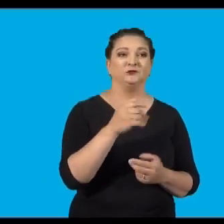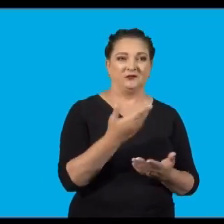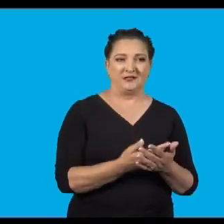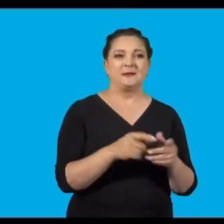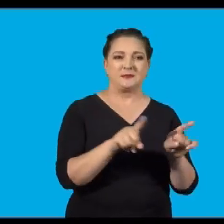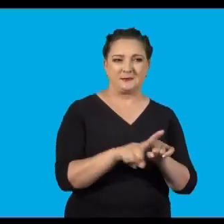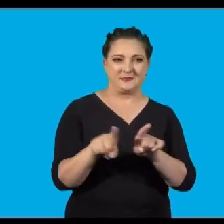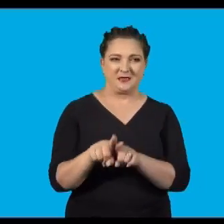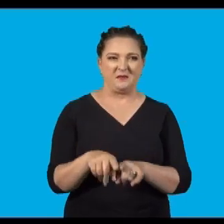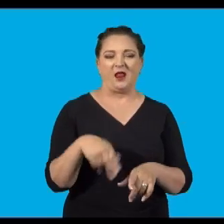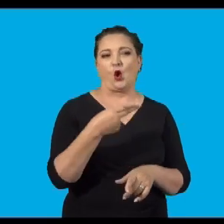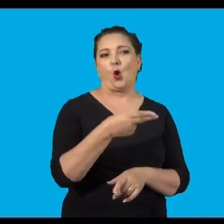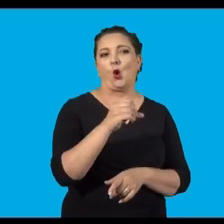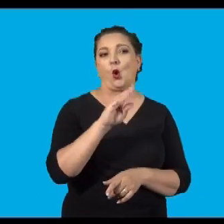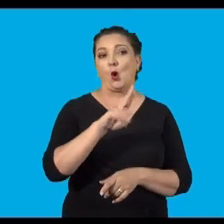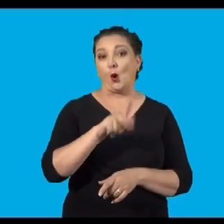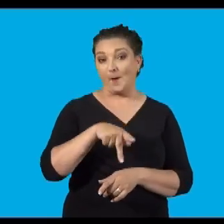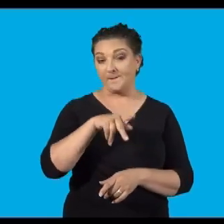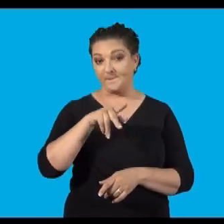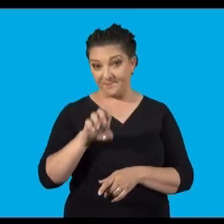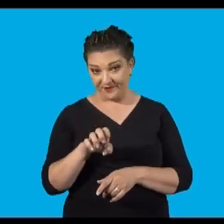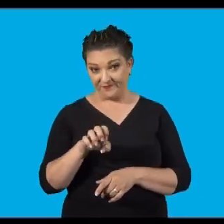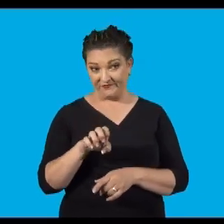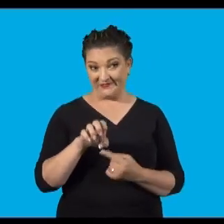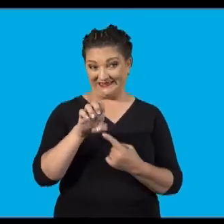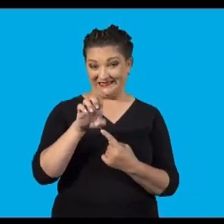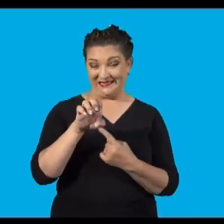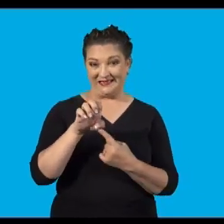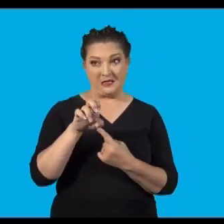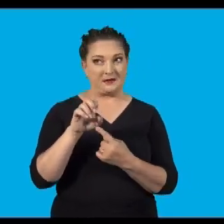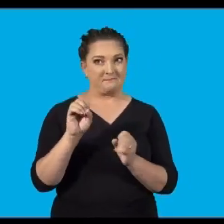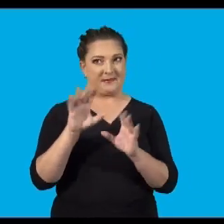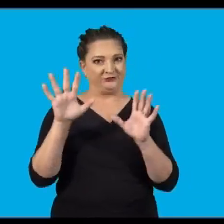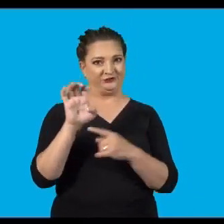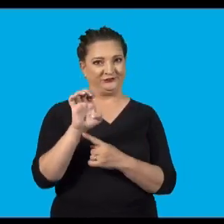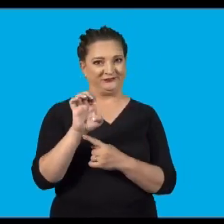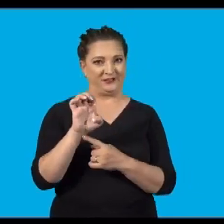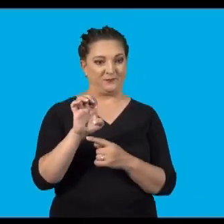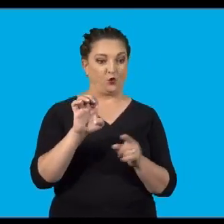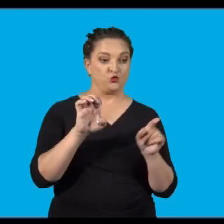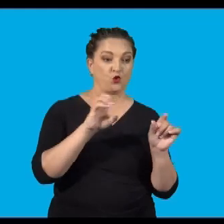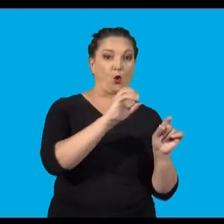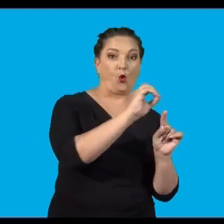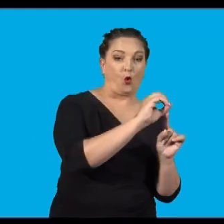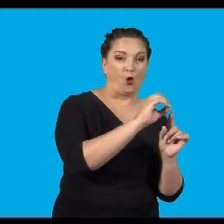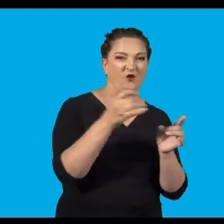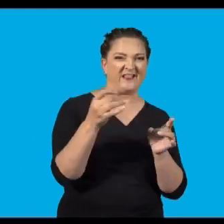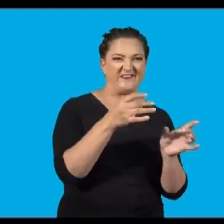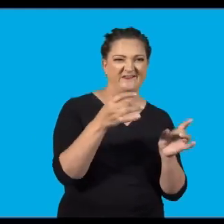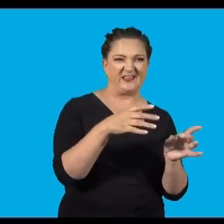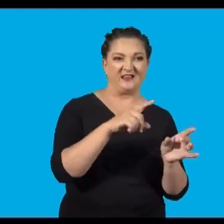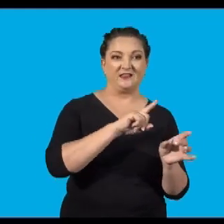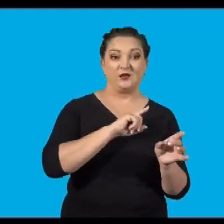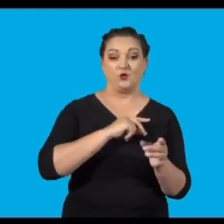long vowel, all right, hope, as in the magic E that affects the O, so it's